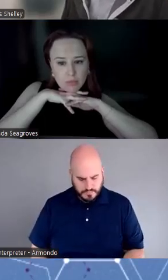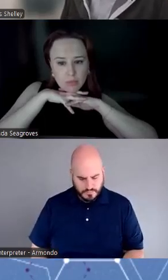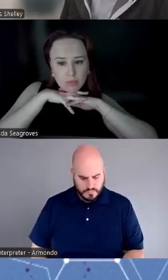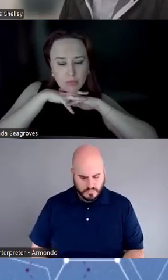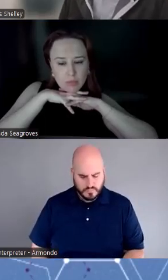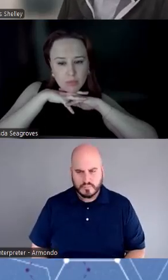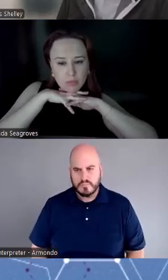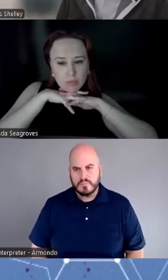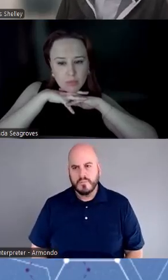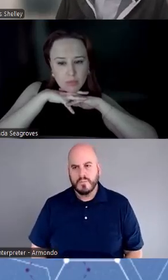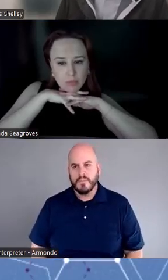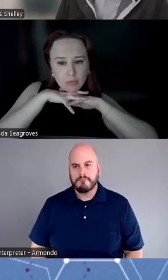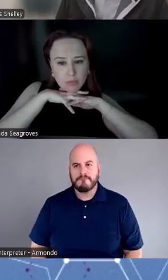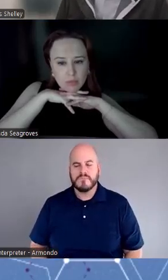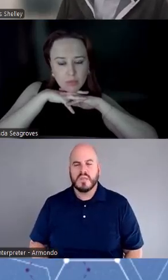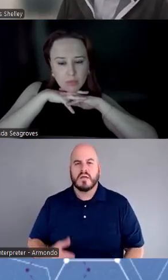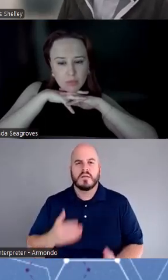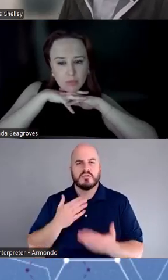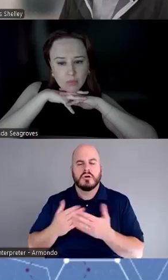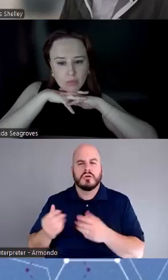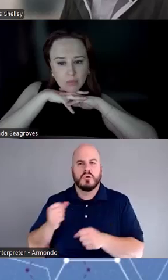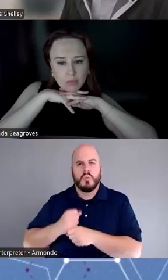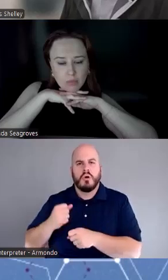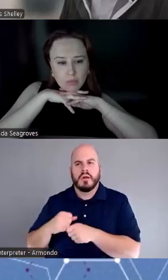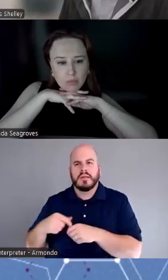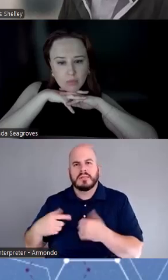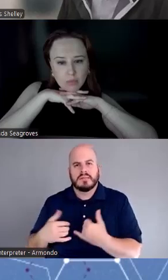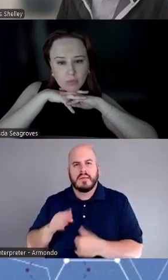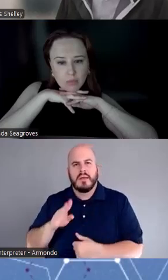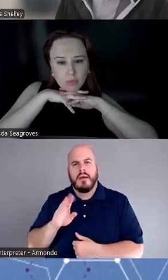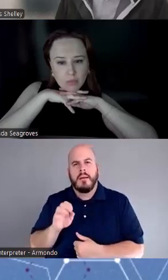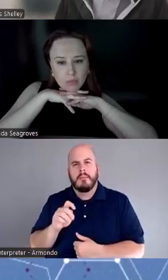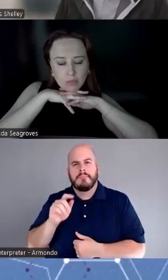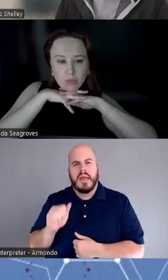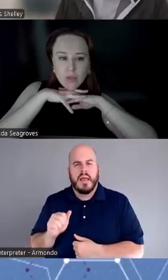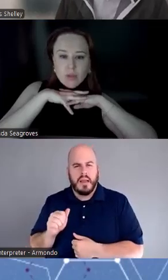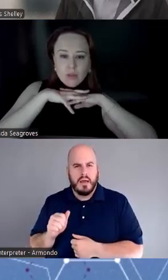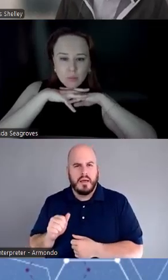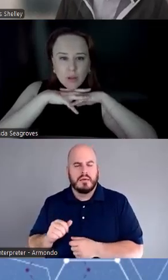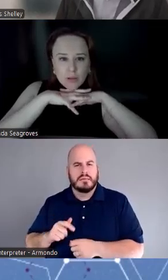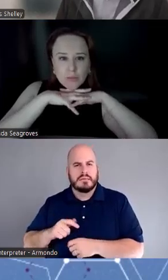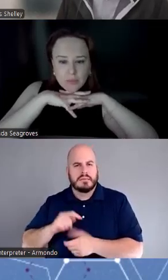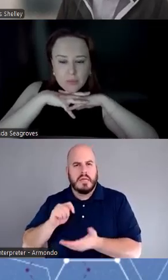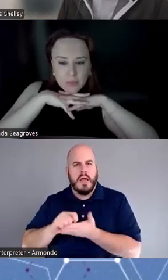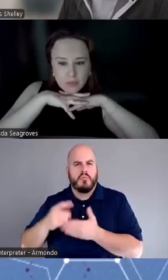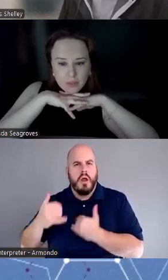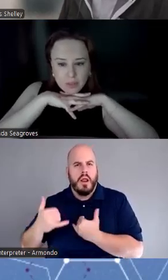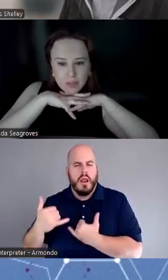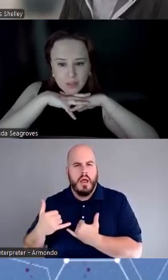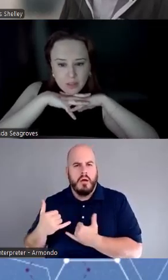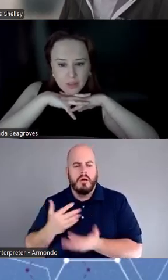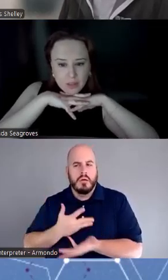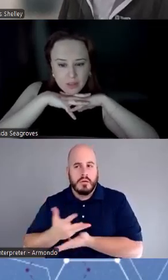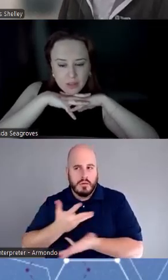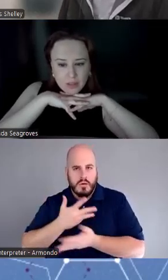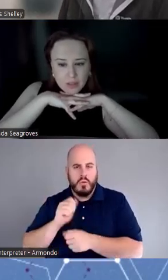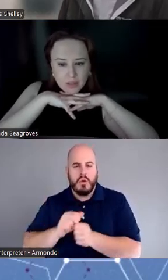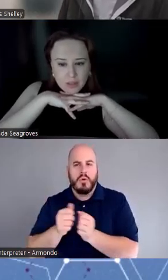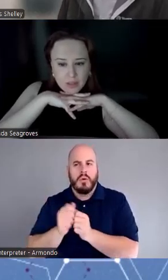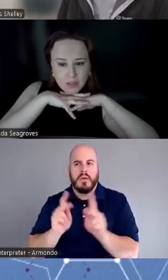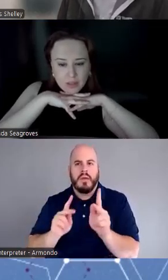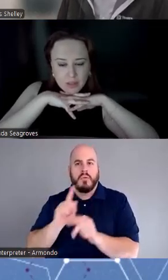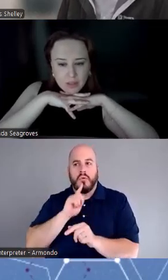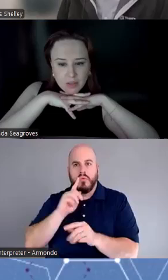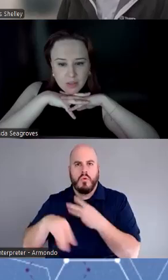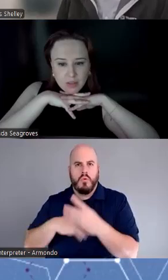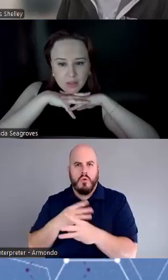yeah, it's really good to work in a beta phase like this where you're not like rushing a product out, but working with people in the real world. At the end of the day,